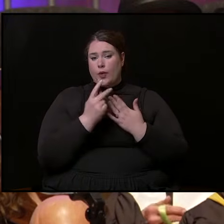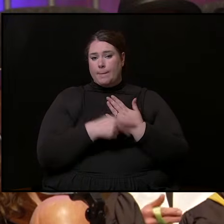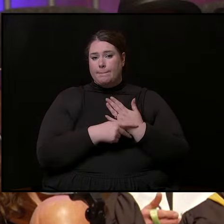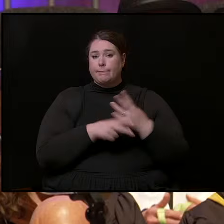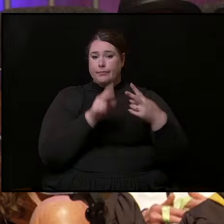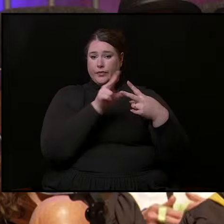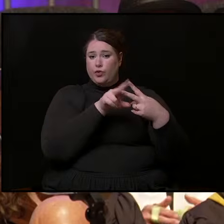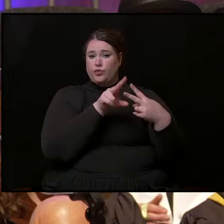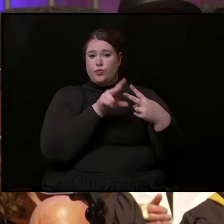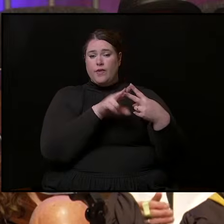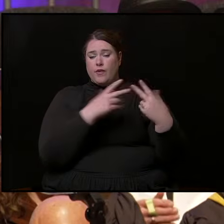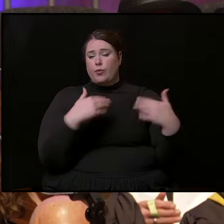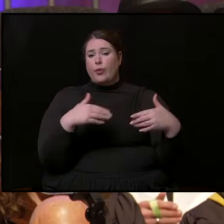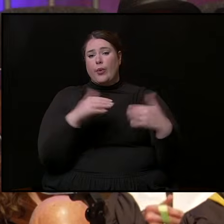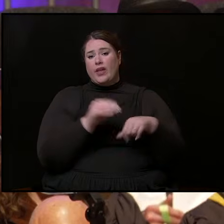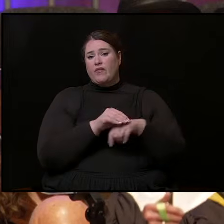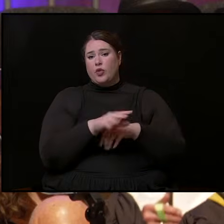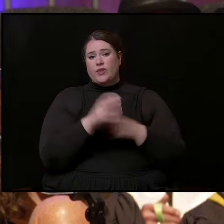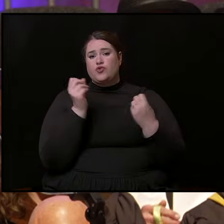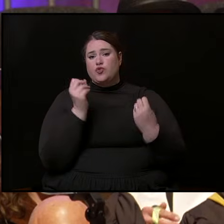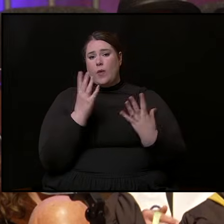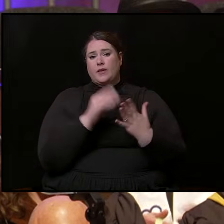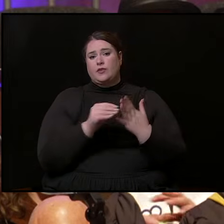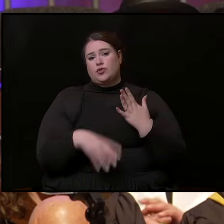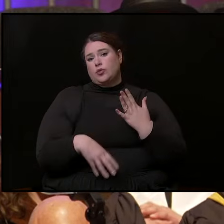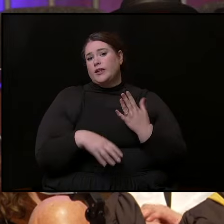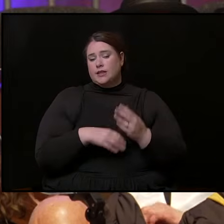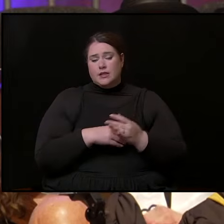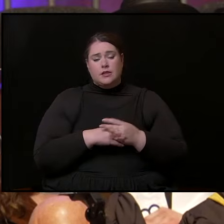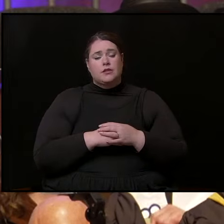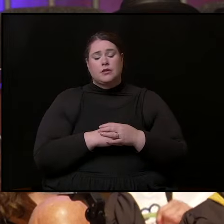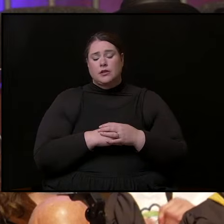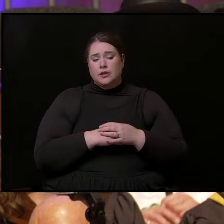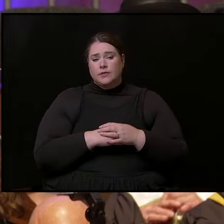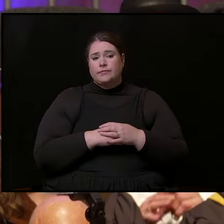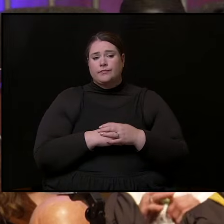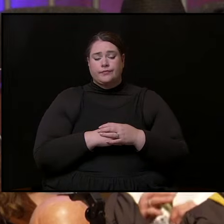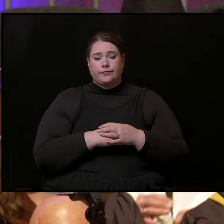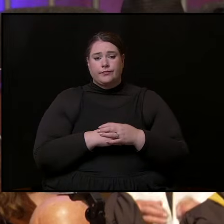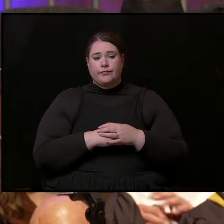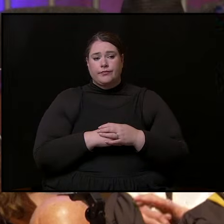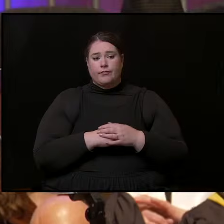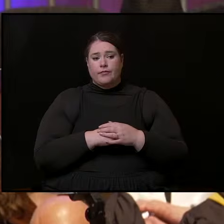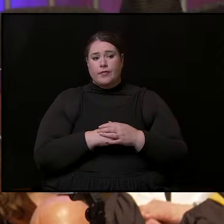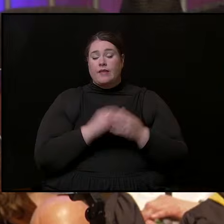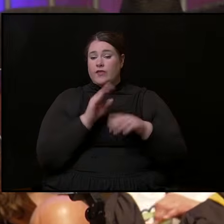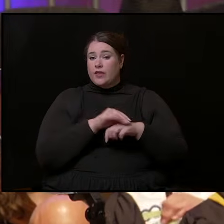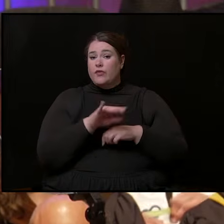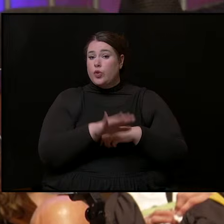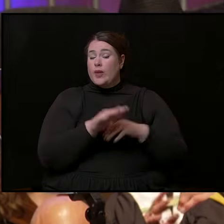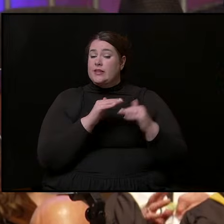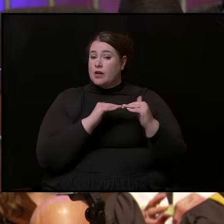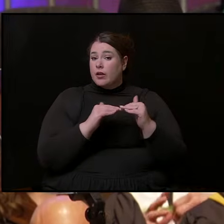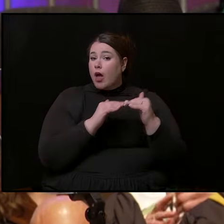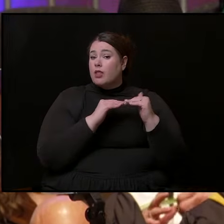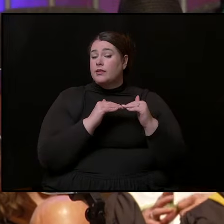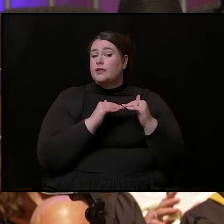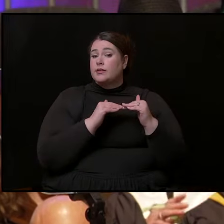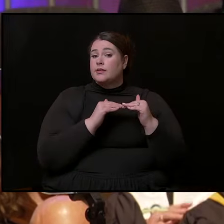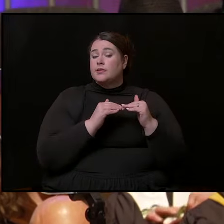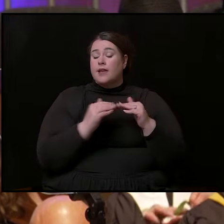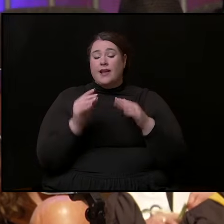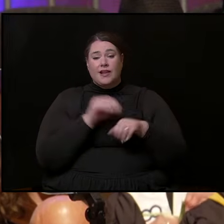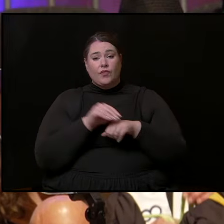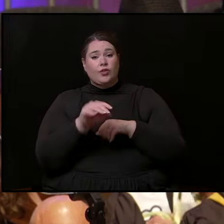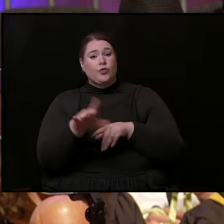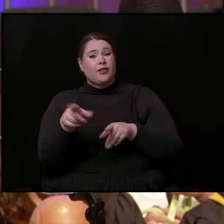have influenced so many students, their own faculty colleagues, and the fields that they